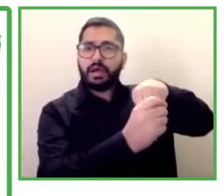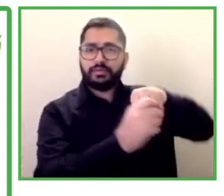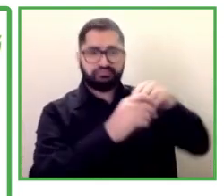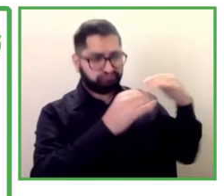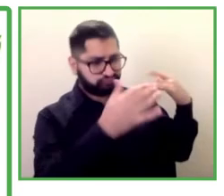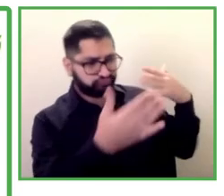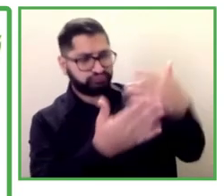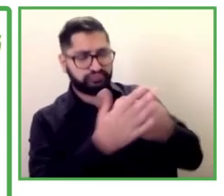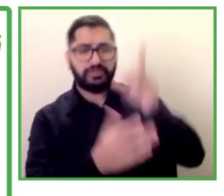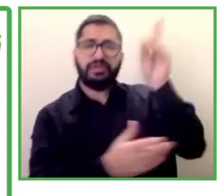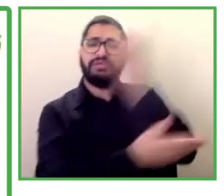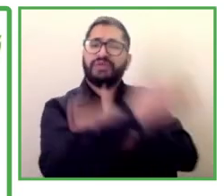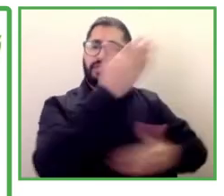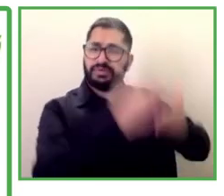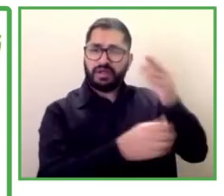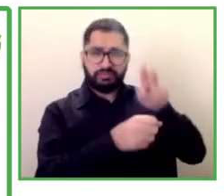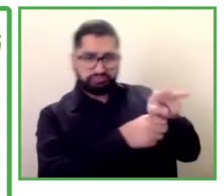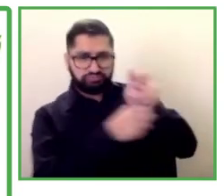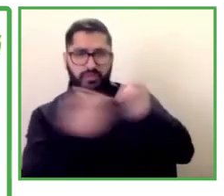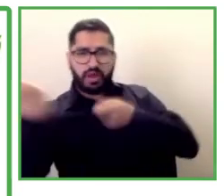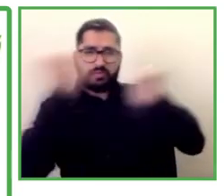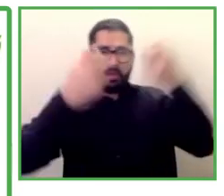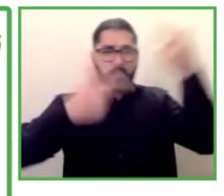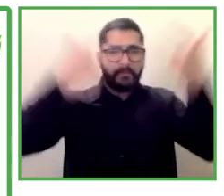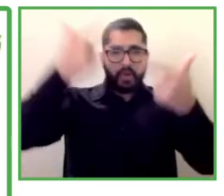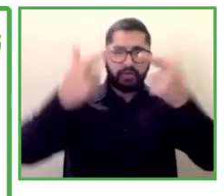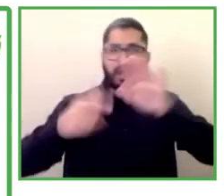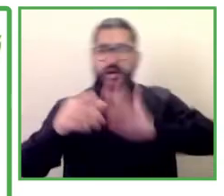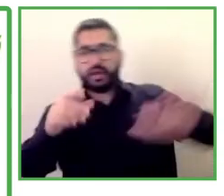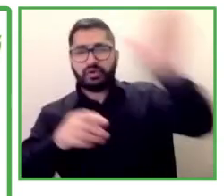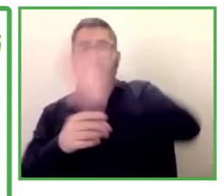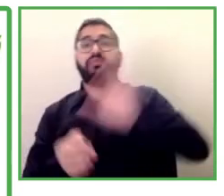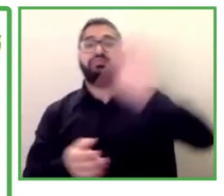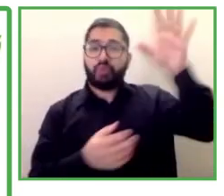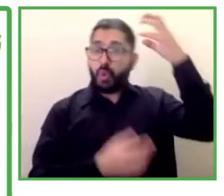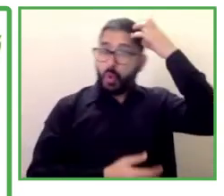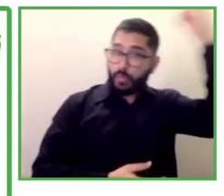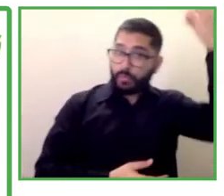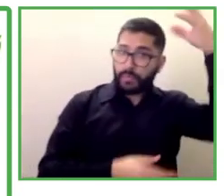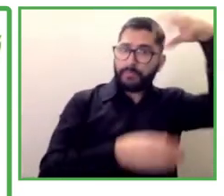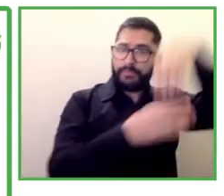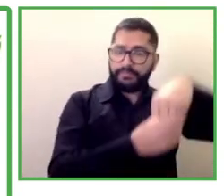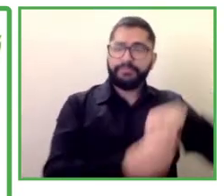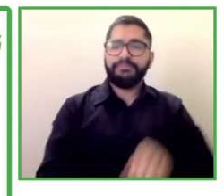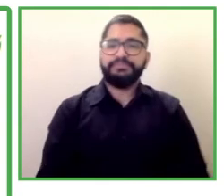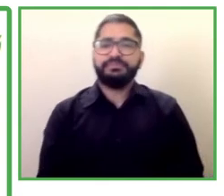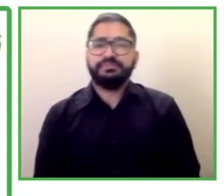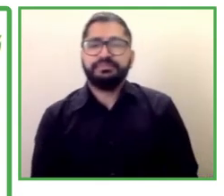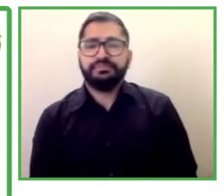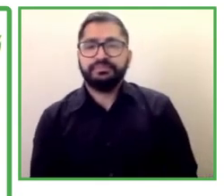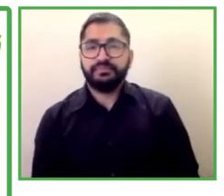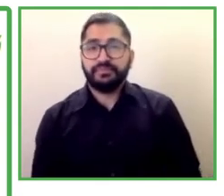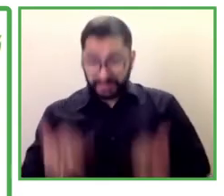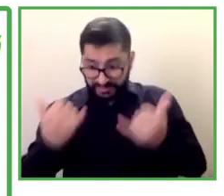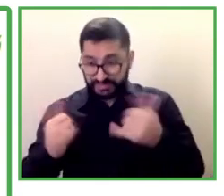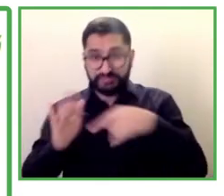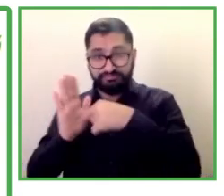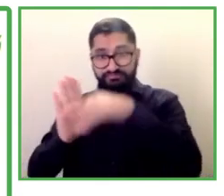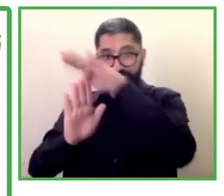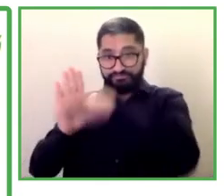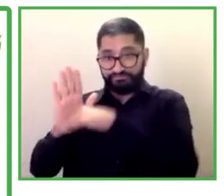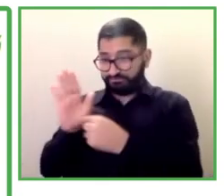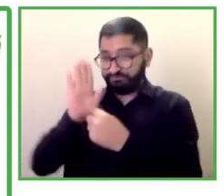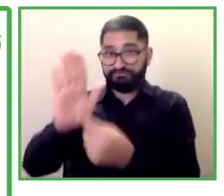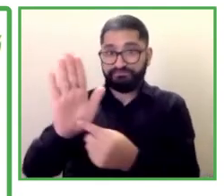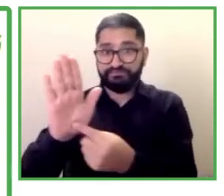We need to work with the Ministry of the State. We started working with executives from